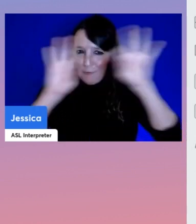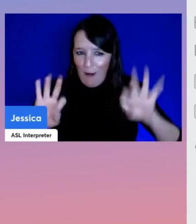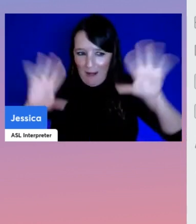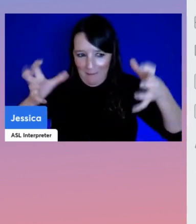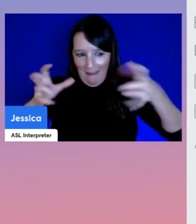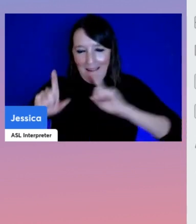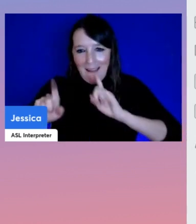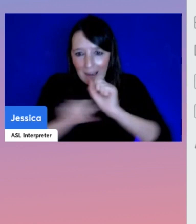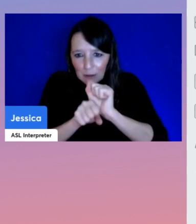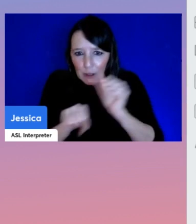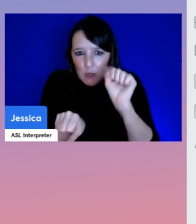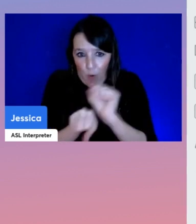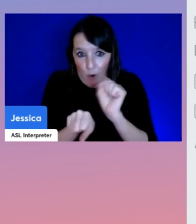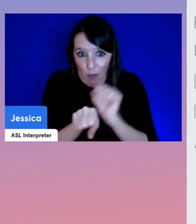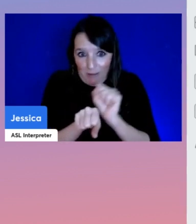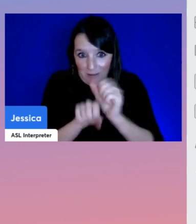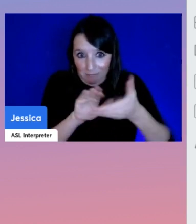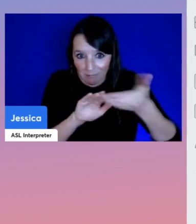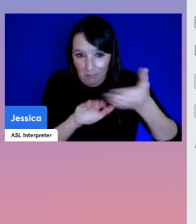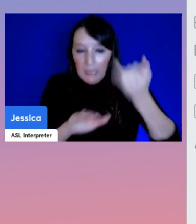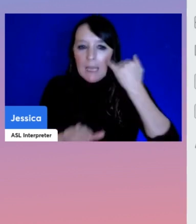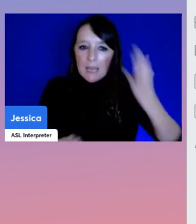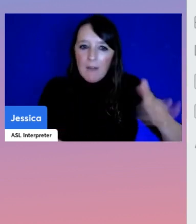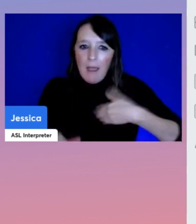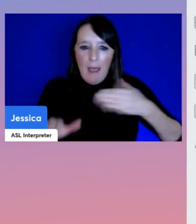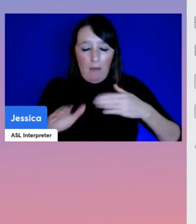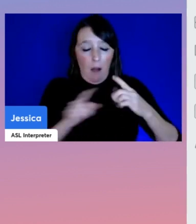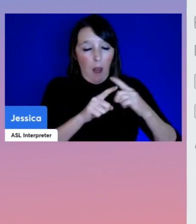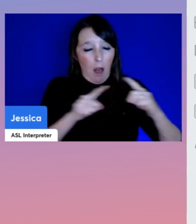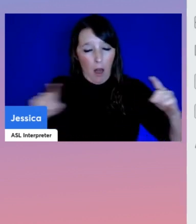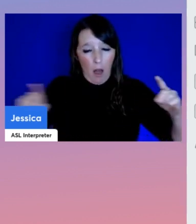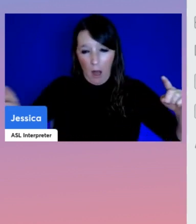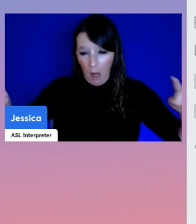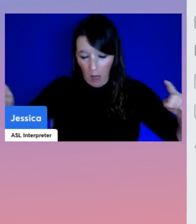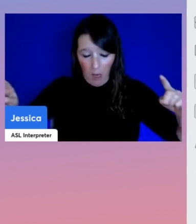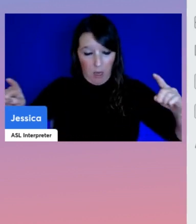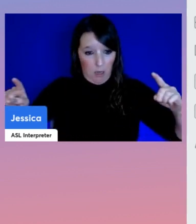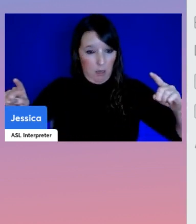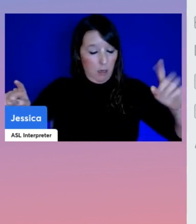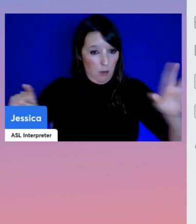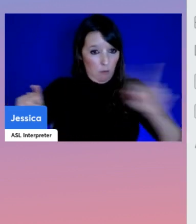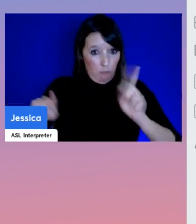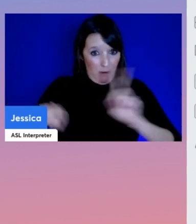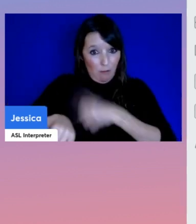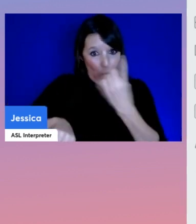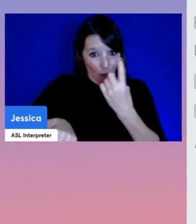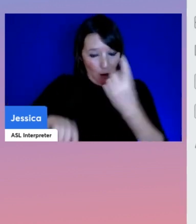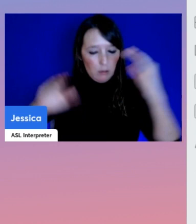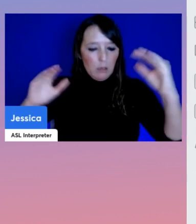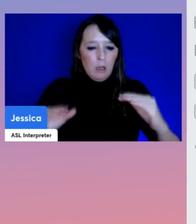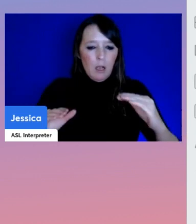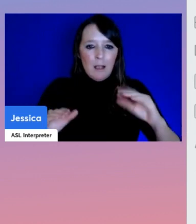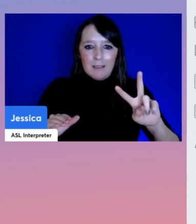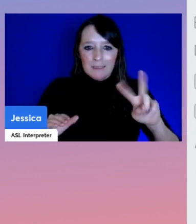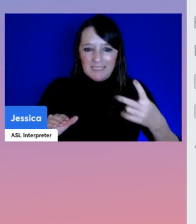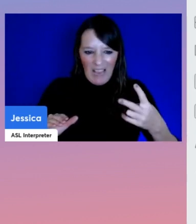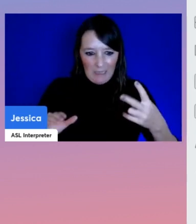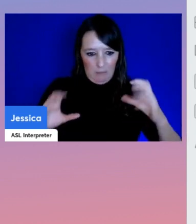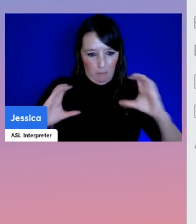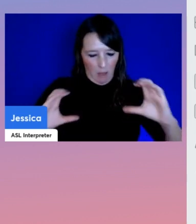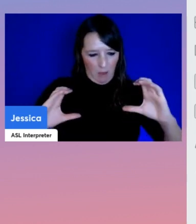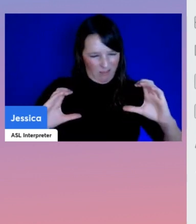a run block which references a certain module, and then I have a second run block which references the same module,